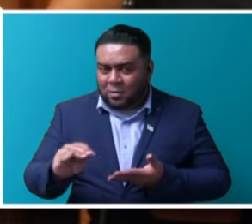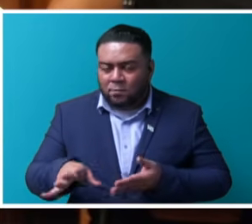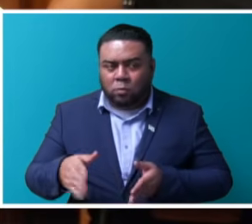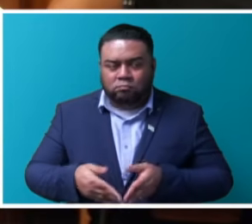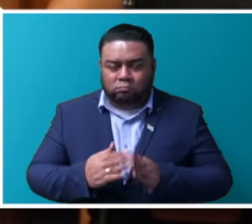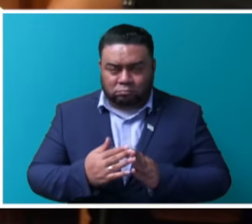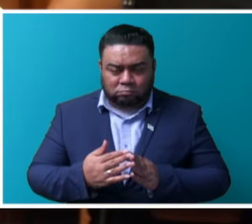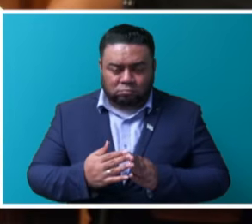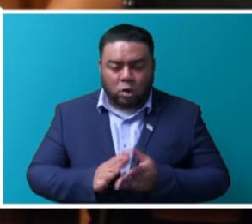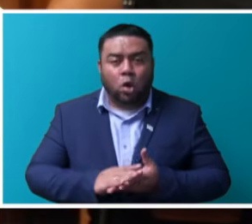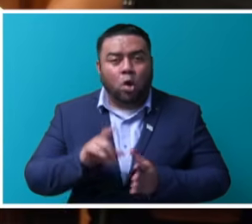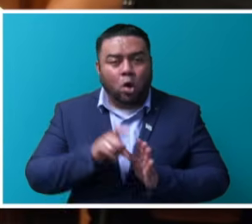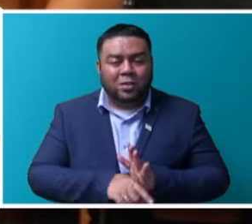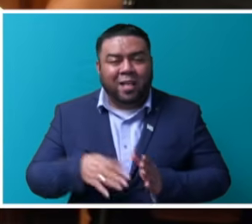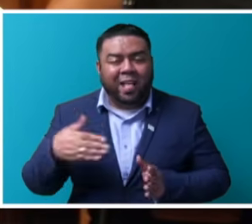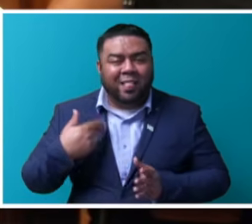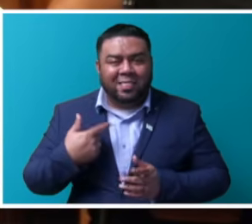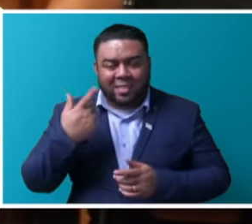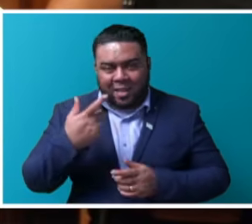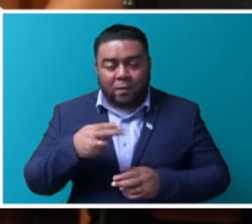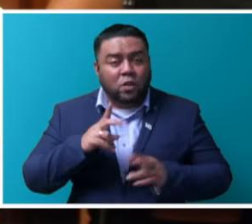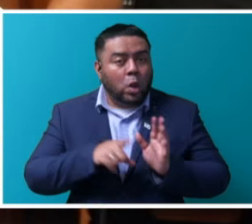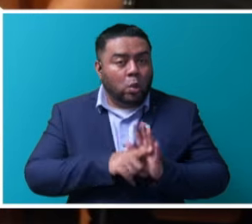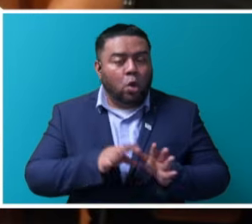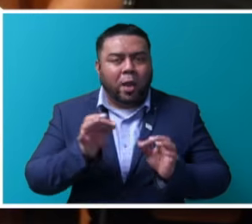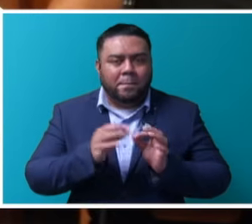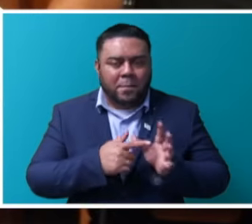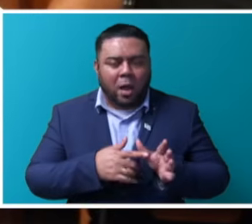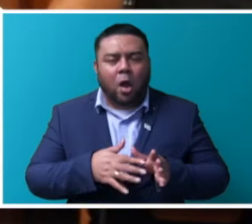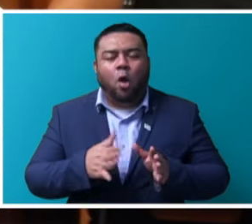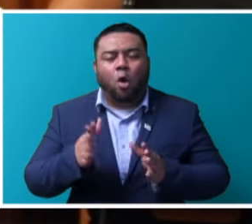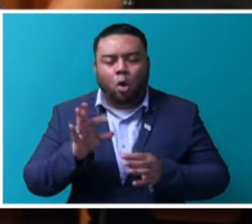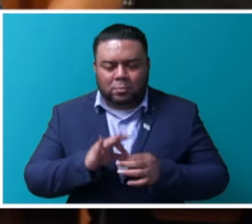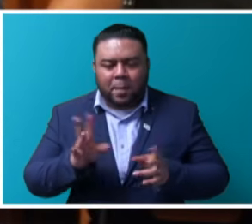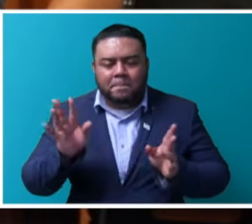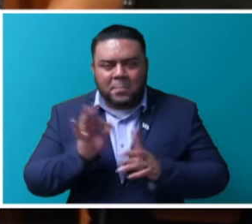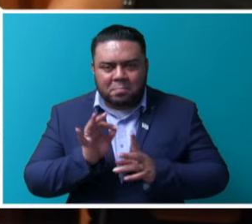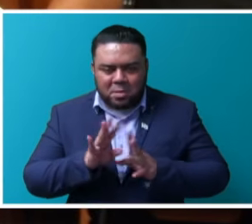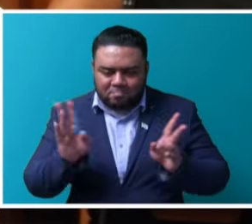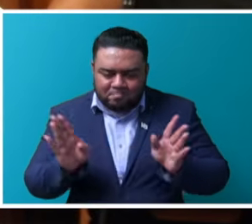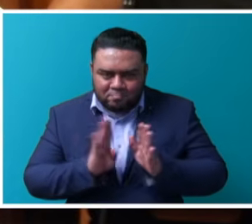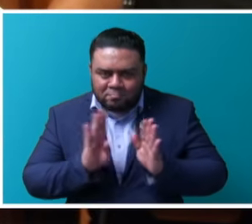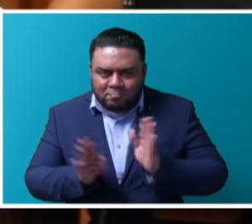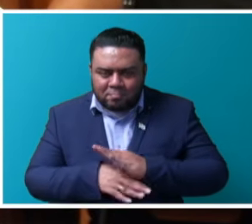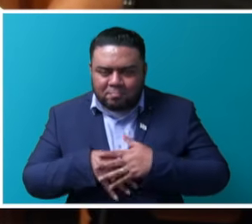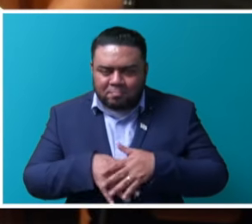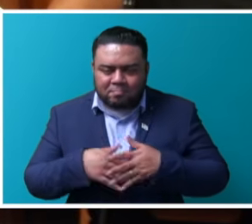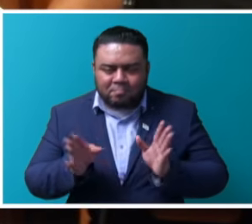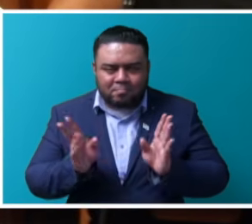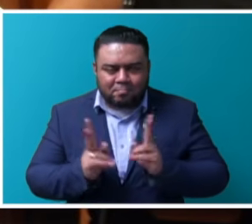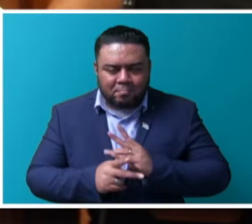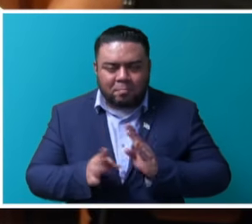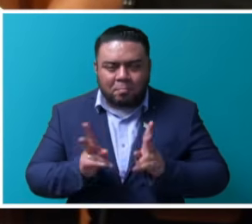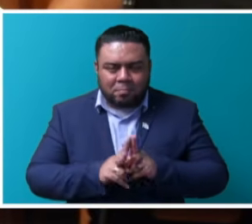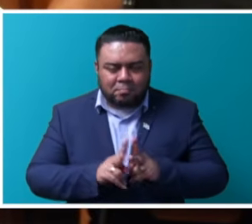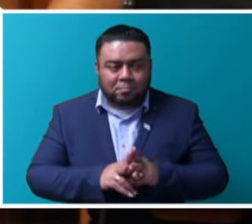cost to Healthcare Fiji for the Lautoka and Bar hospitals under the public-private partnership engagement. With the help of IFC, we are